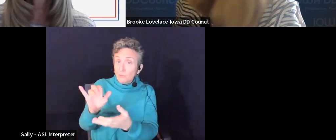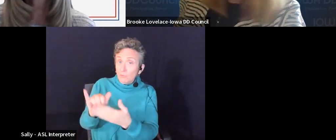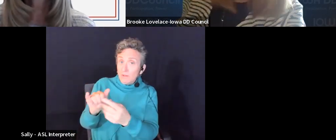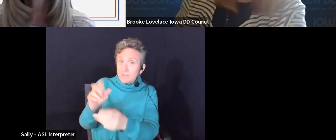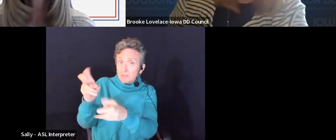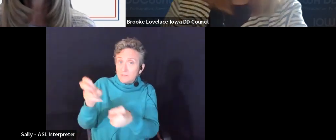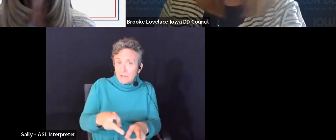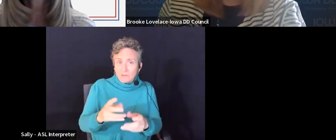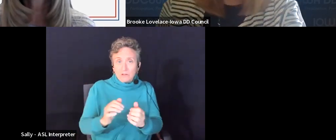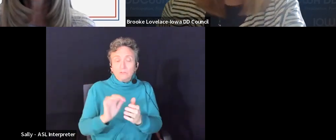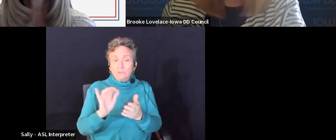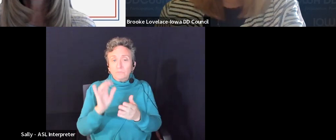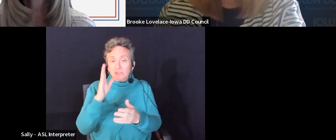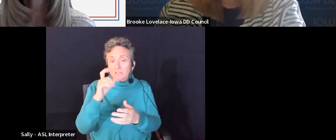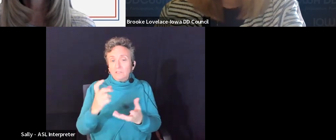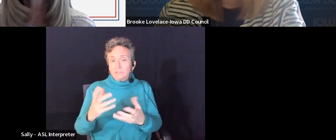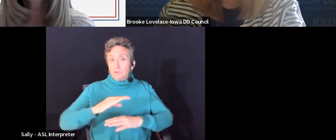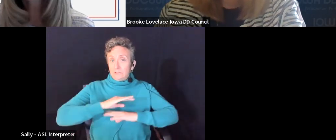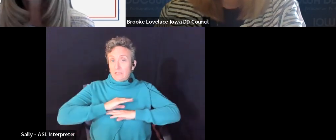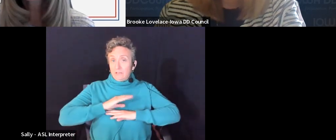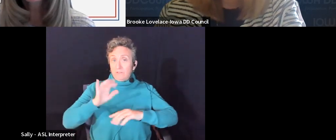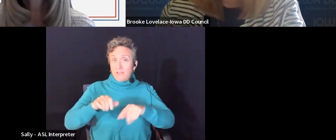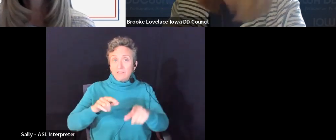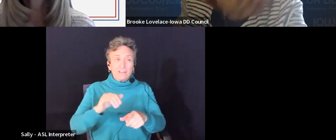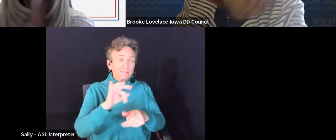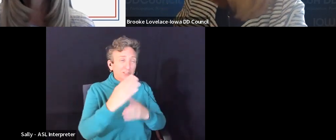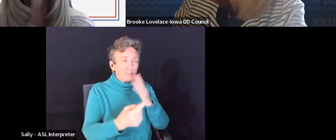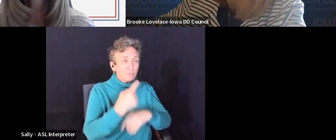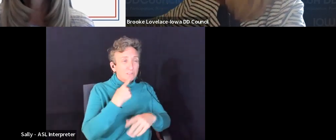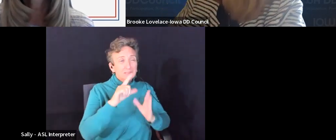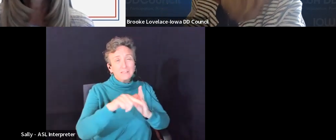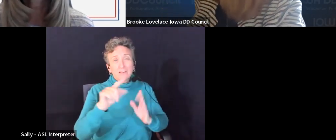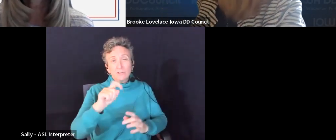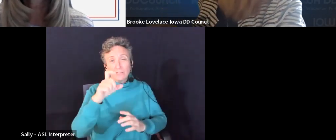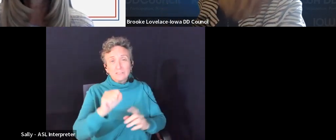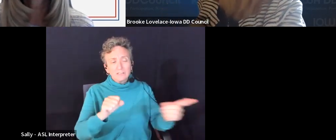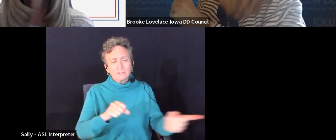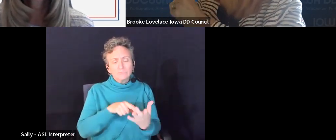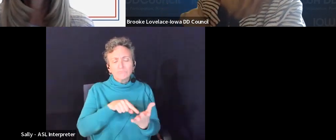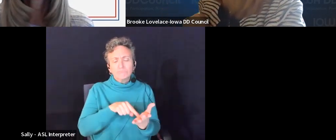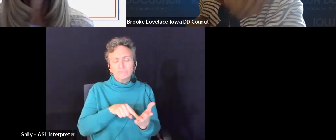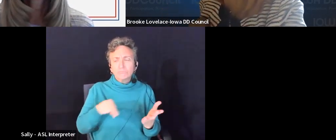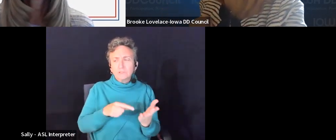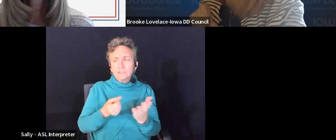that qualification in the event that you're ever questioned on that down the road.